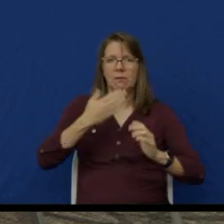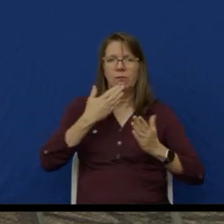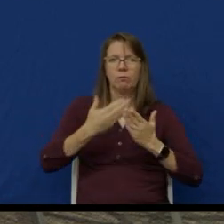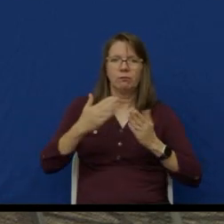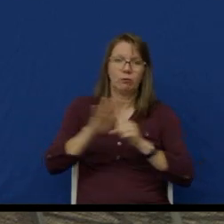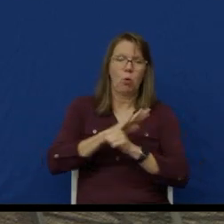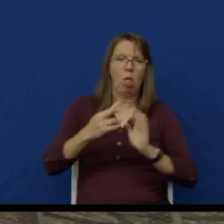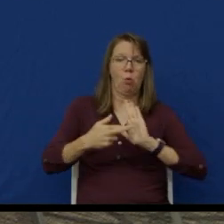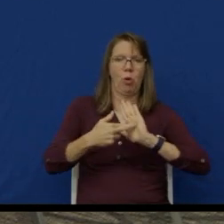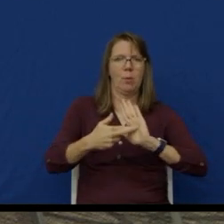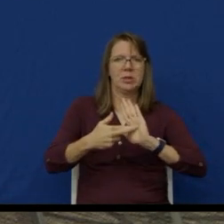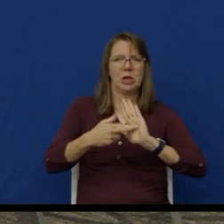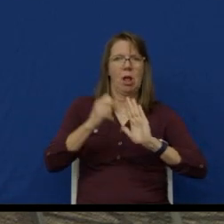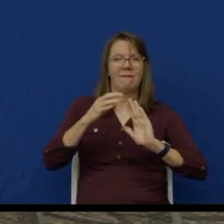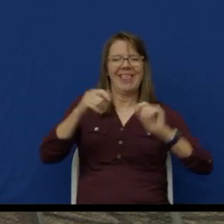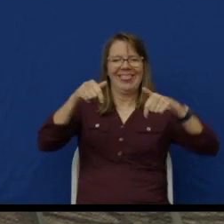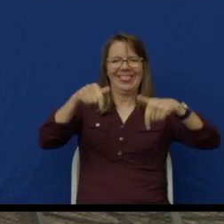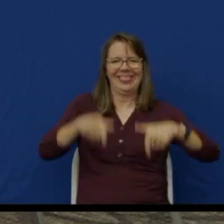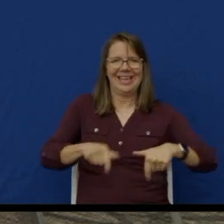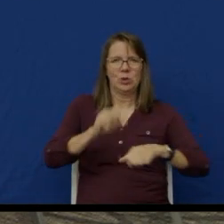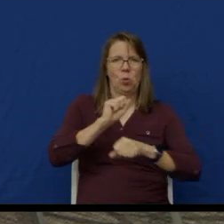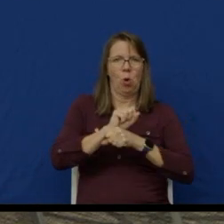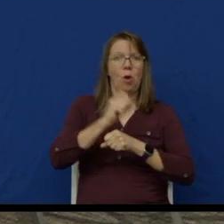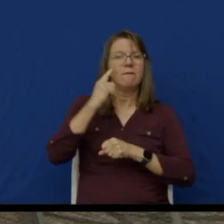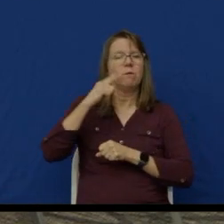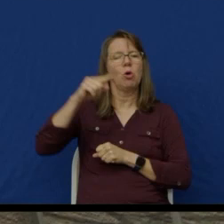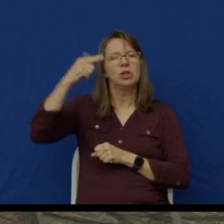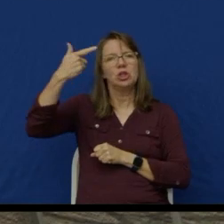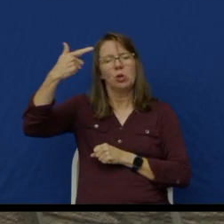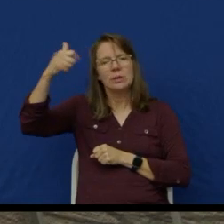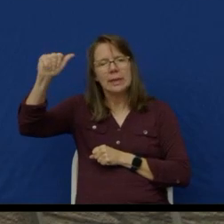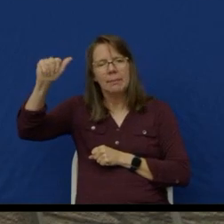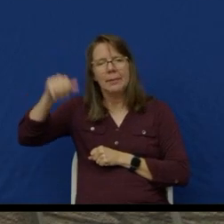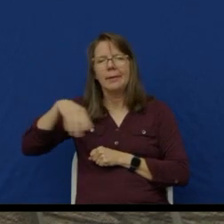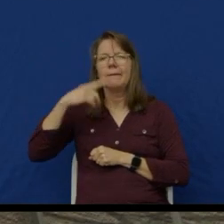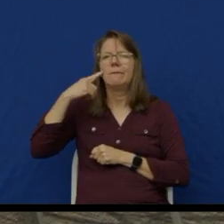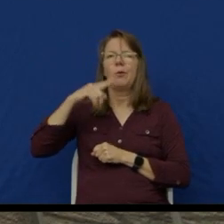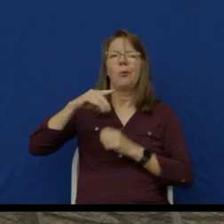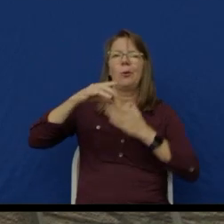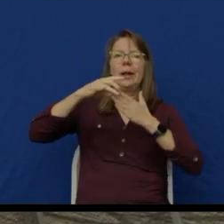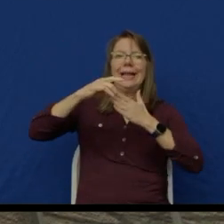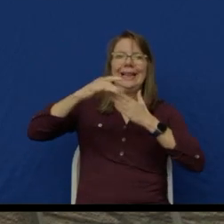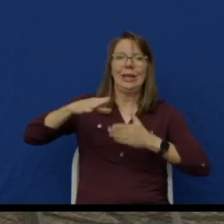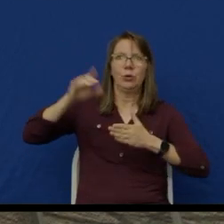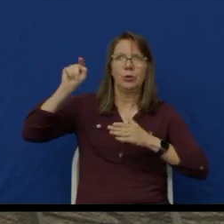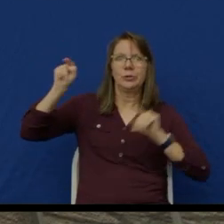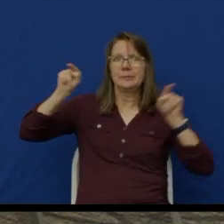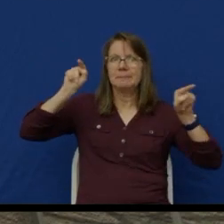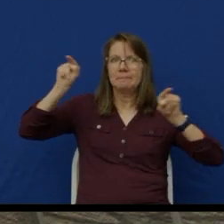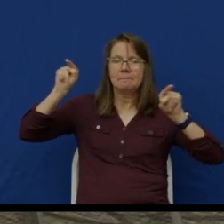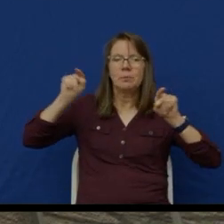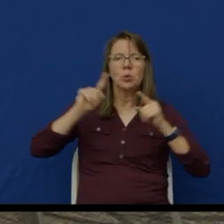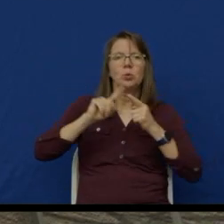of this work for the General Assembly, for the leaders to understand, so that